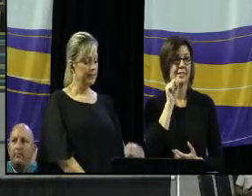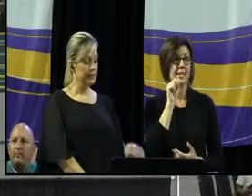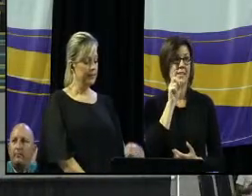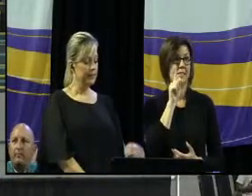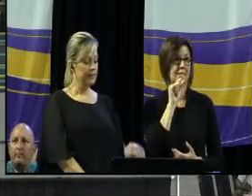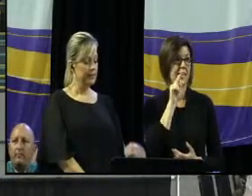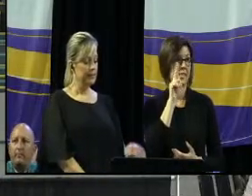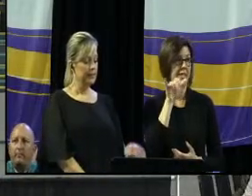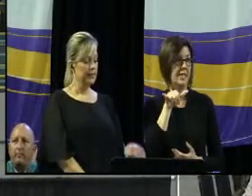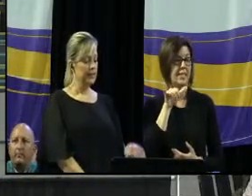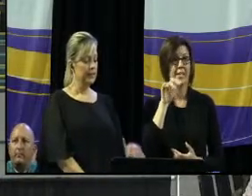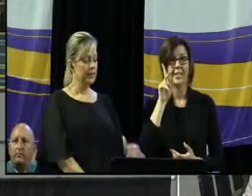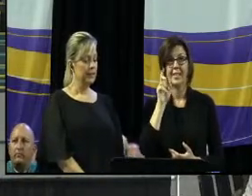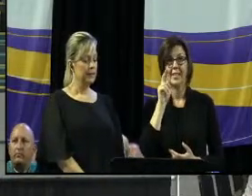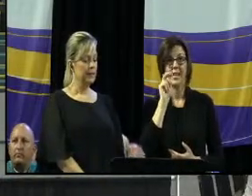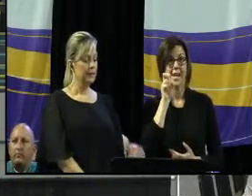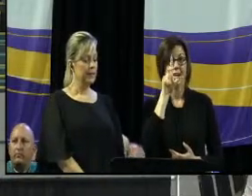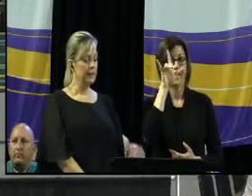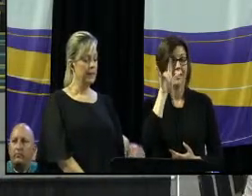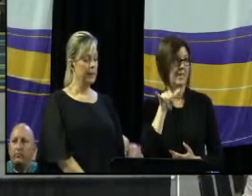Destiny Christina Kennedy.